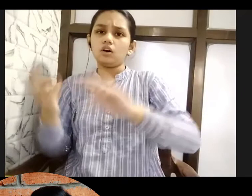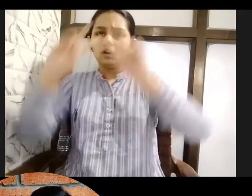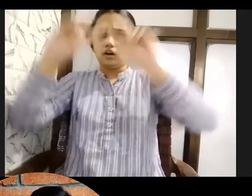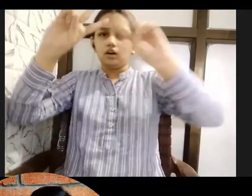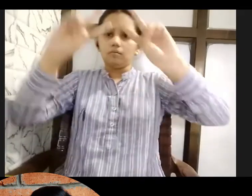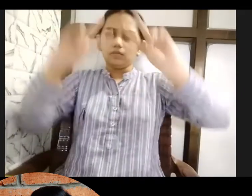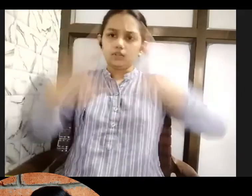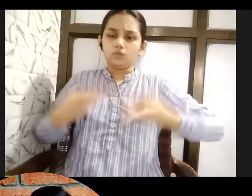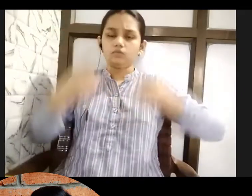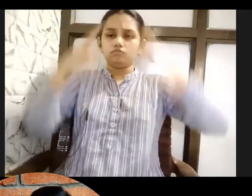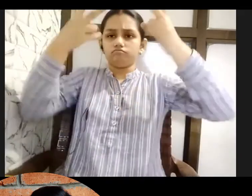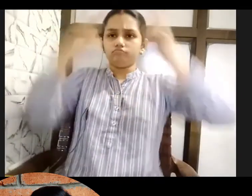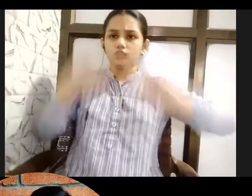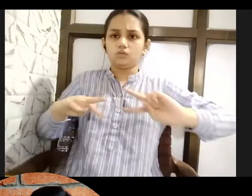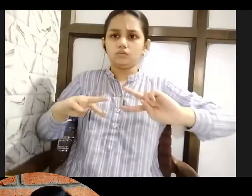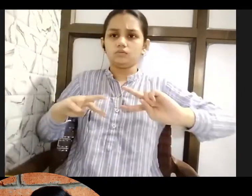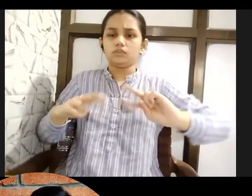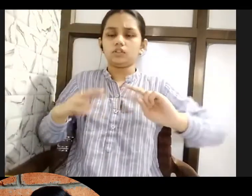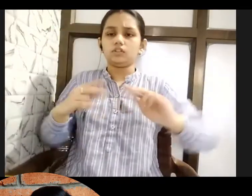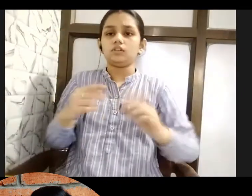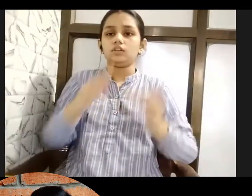down.